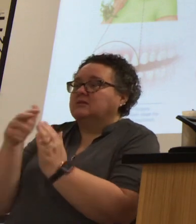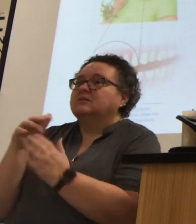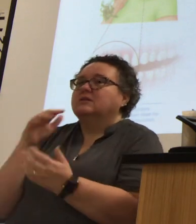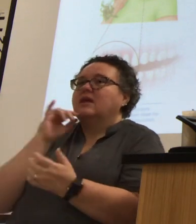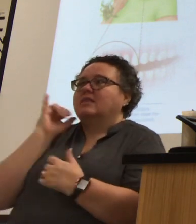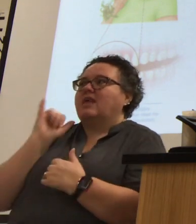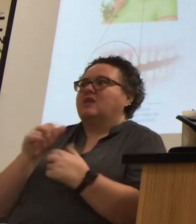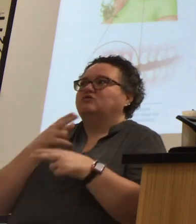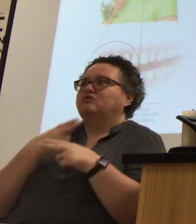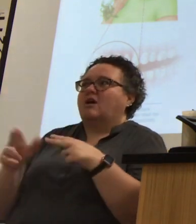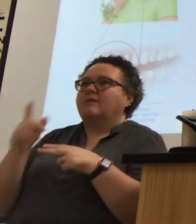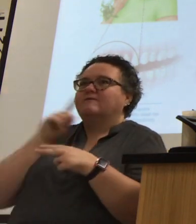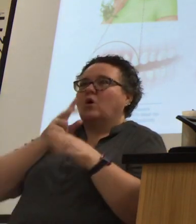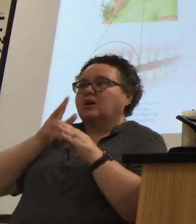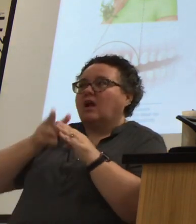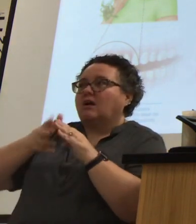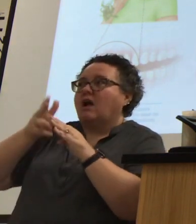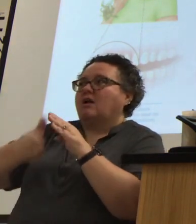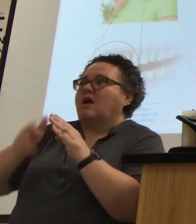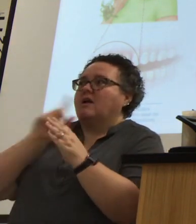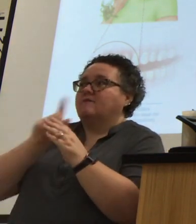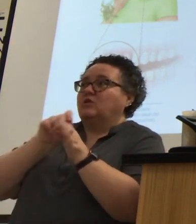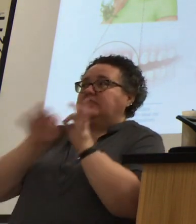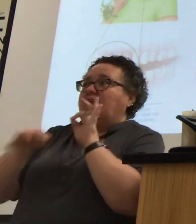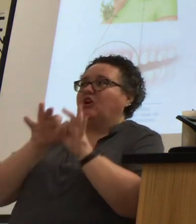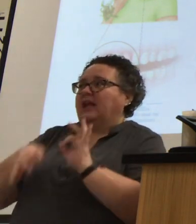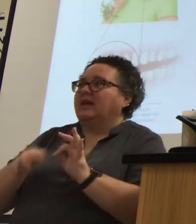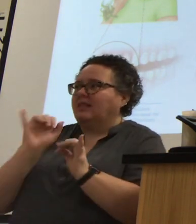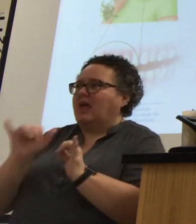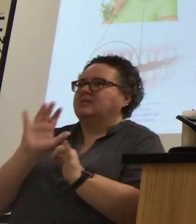sharp structure. The cutting and tearing is the function.